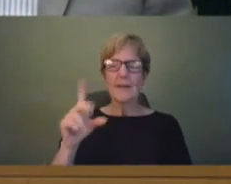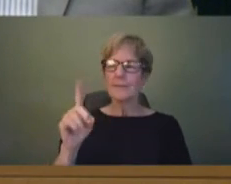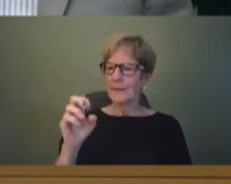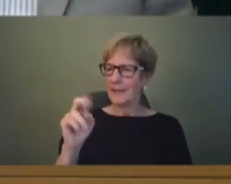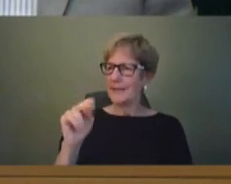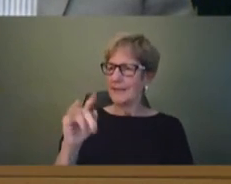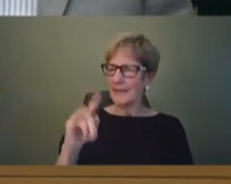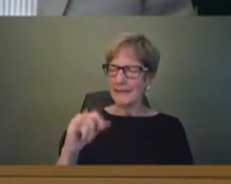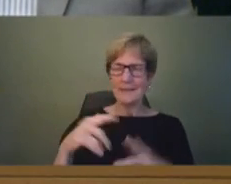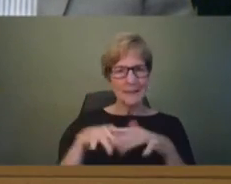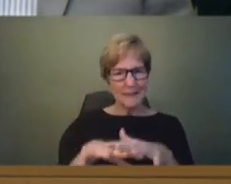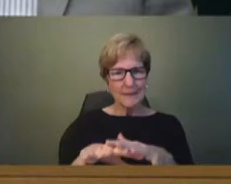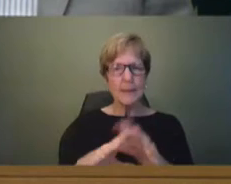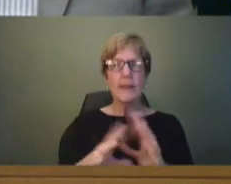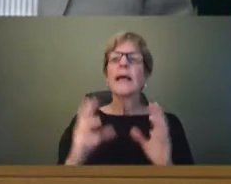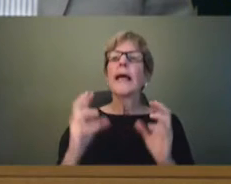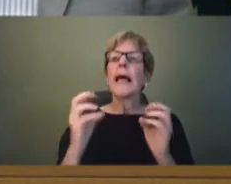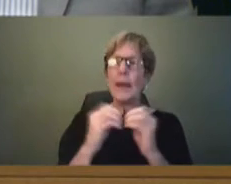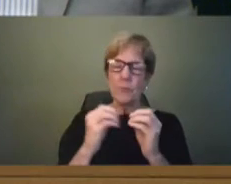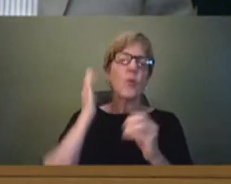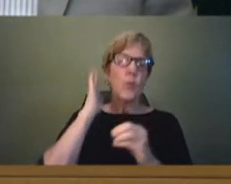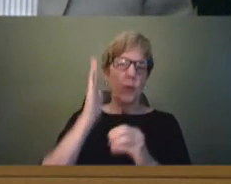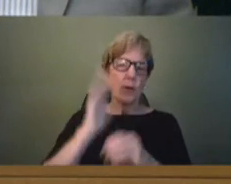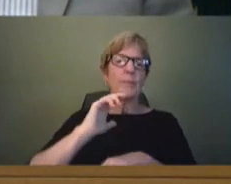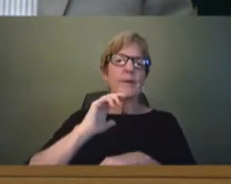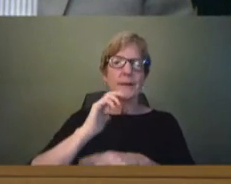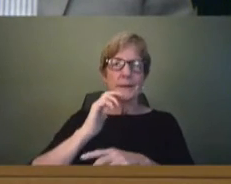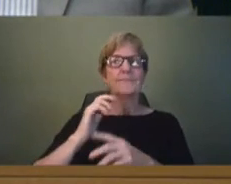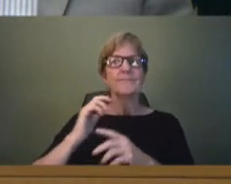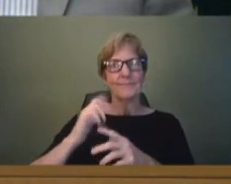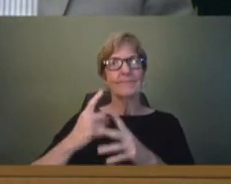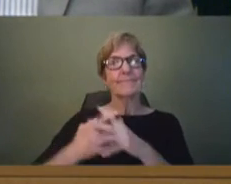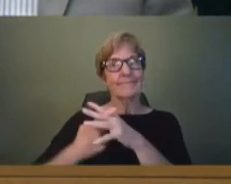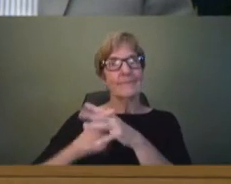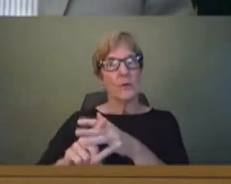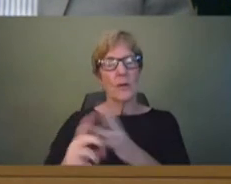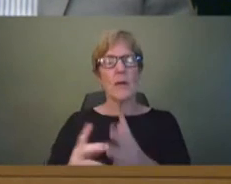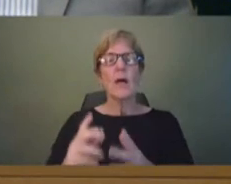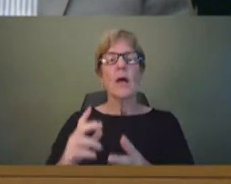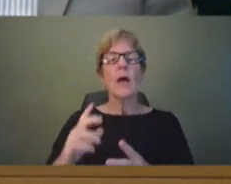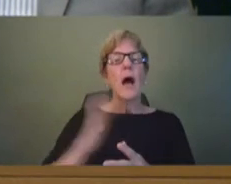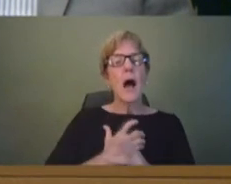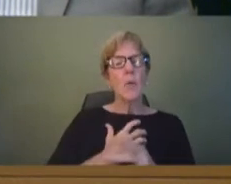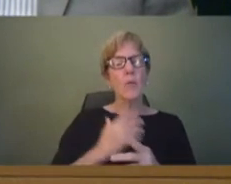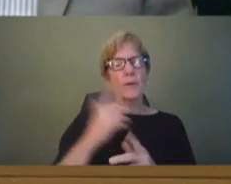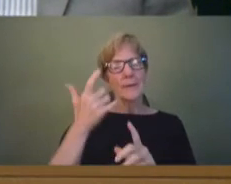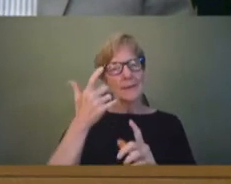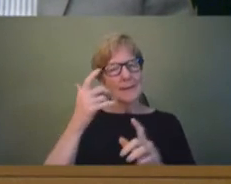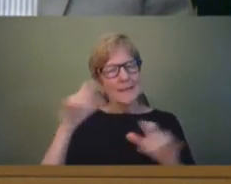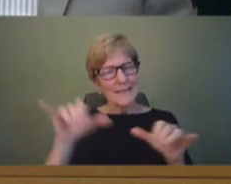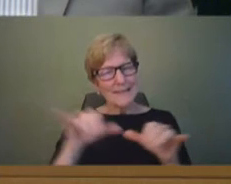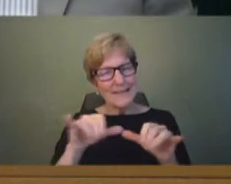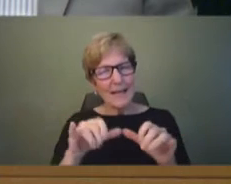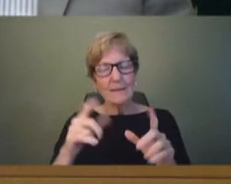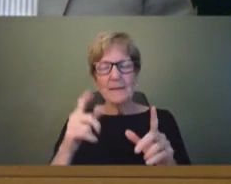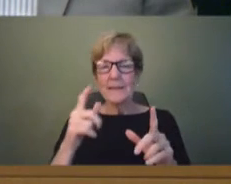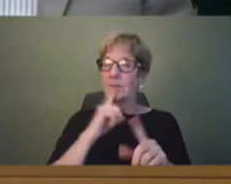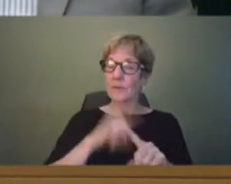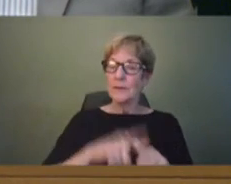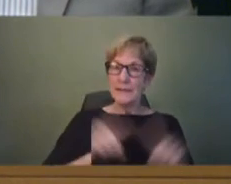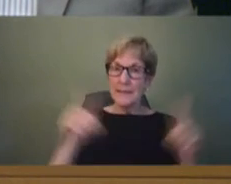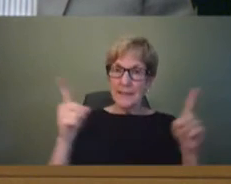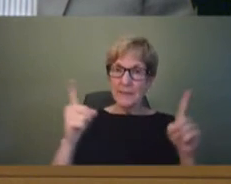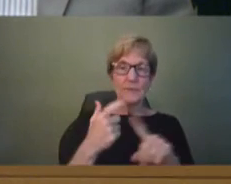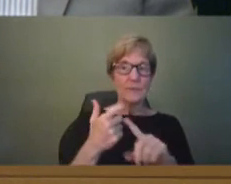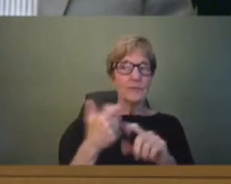the more density will be coming our main concerns are are the scale of the proposal it's really it is quite drastically different from anything